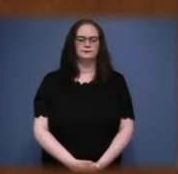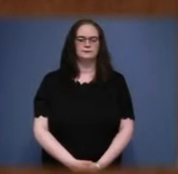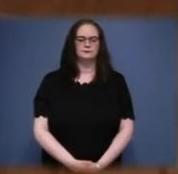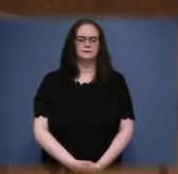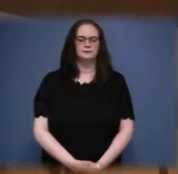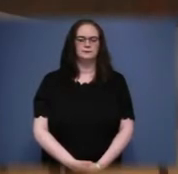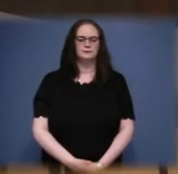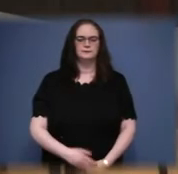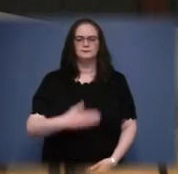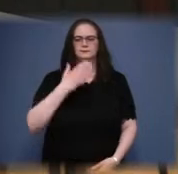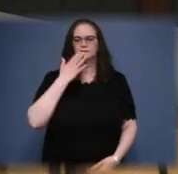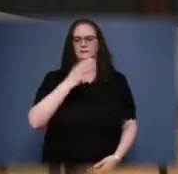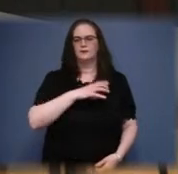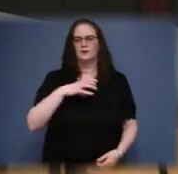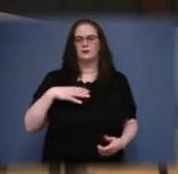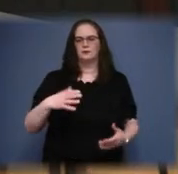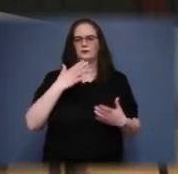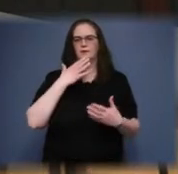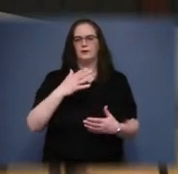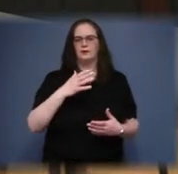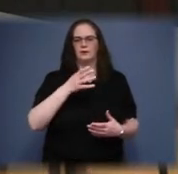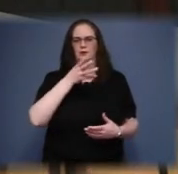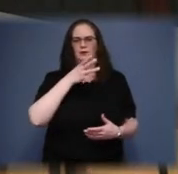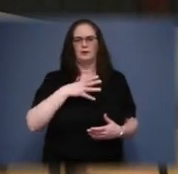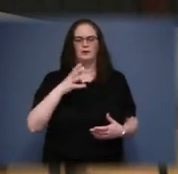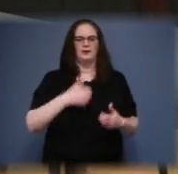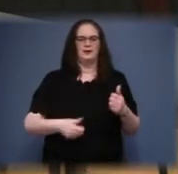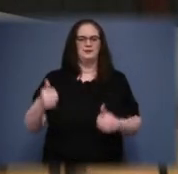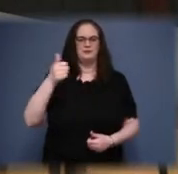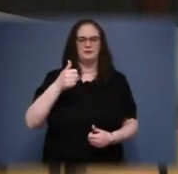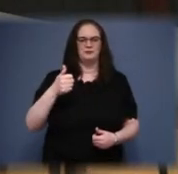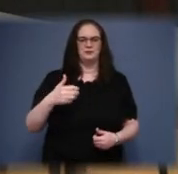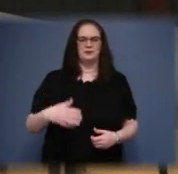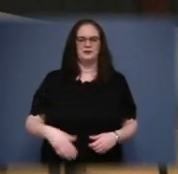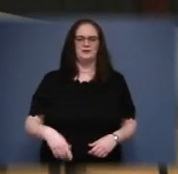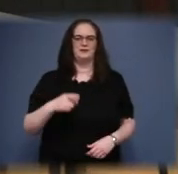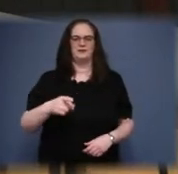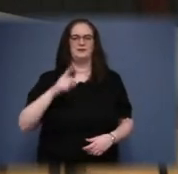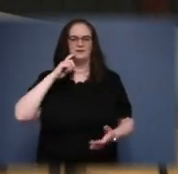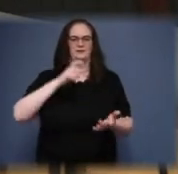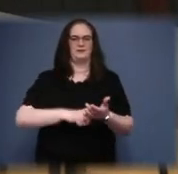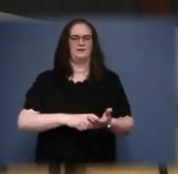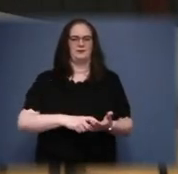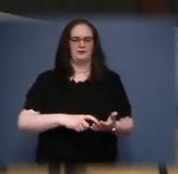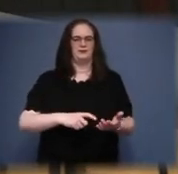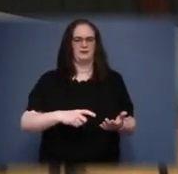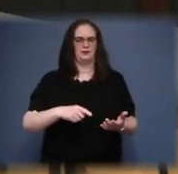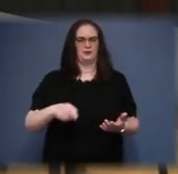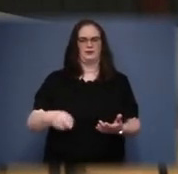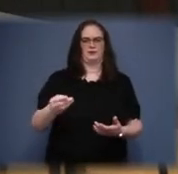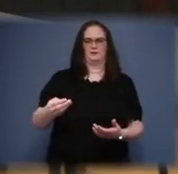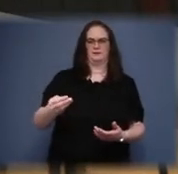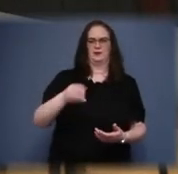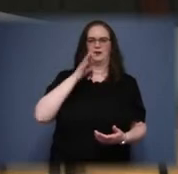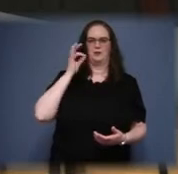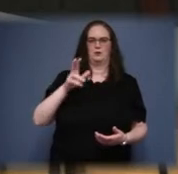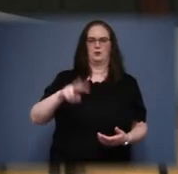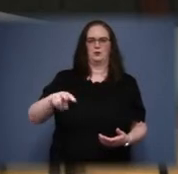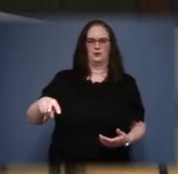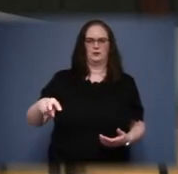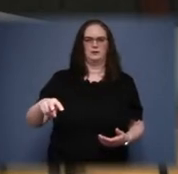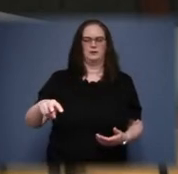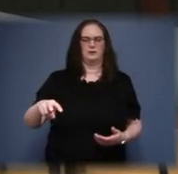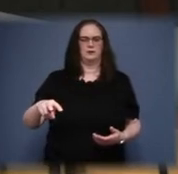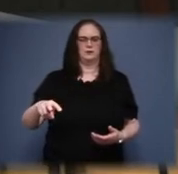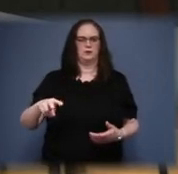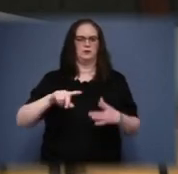Thank you, Commissioners. Thank you, Madam Chair. In recognition of Earth Day on this coming Monday, April 22nd, we would like to